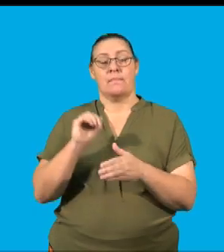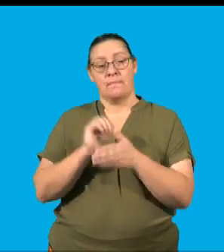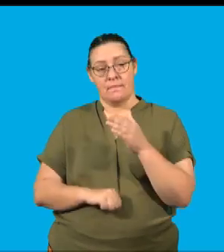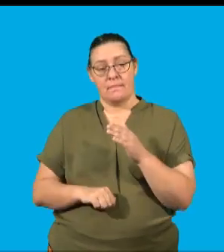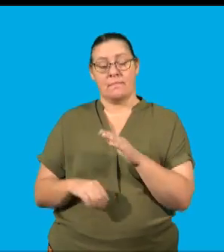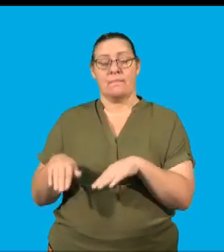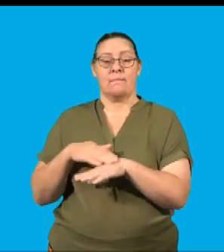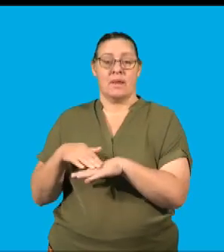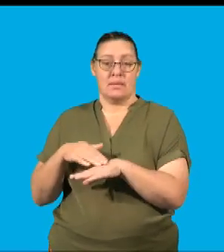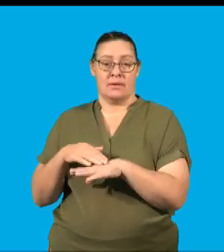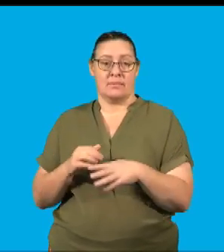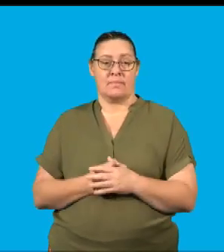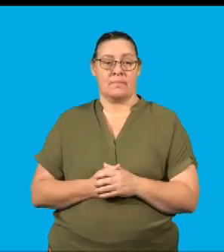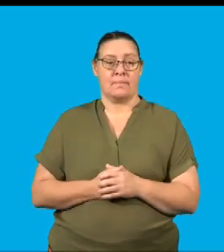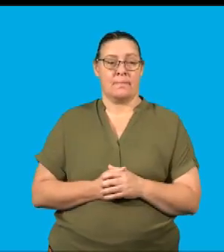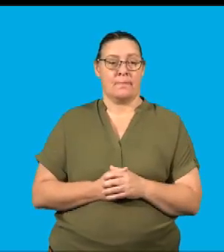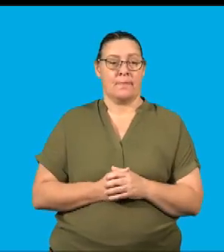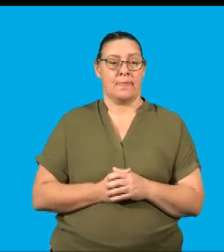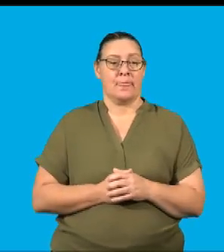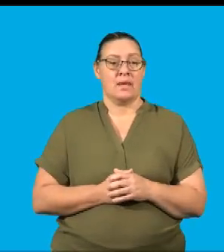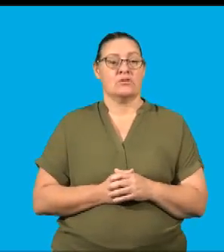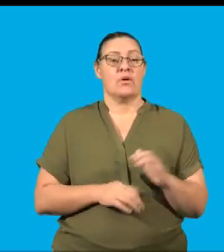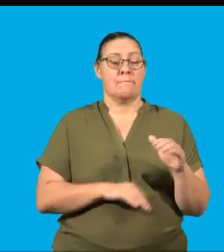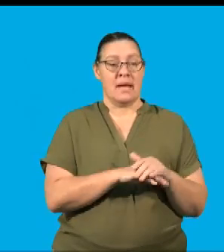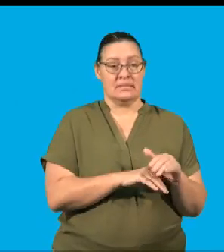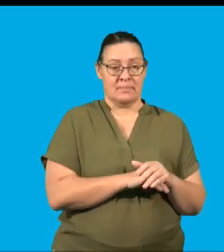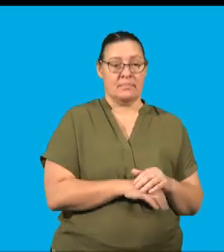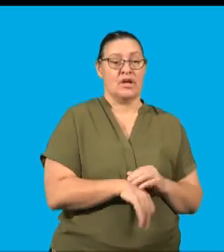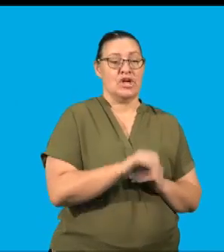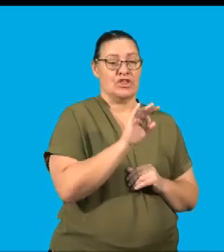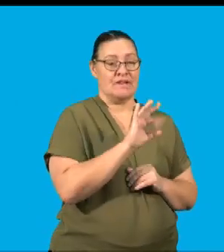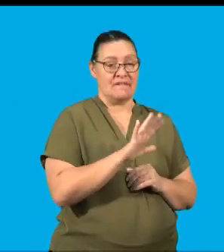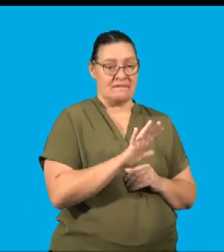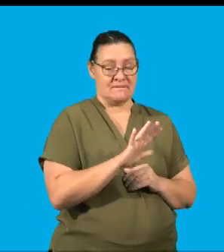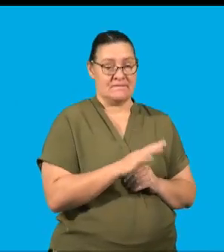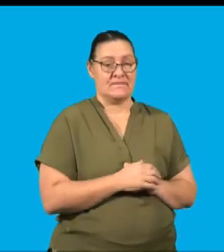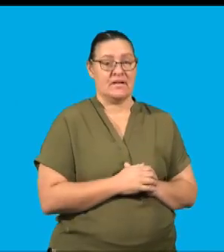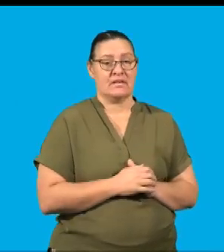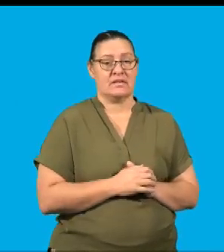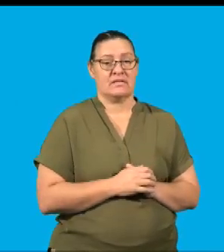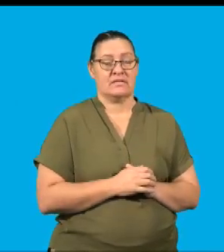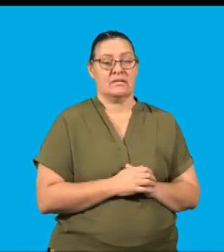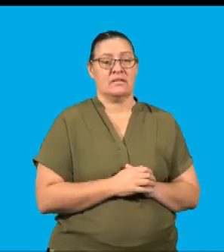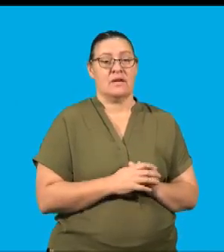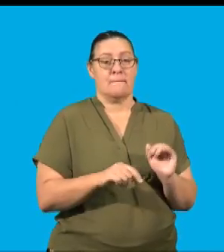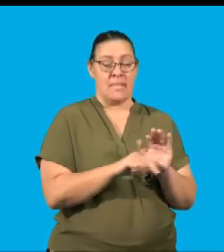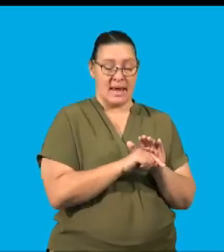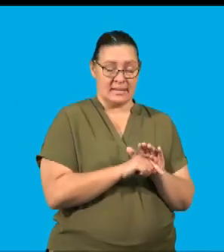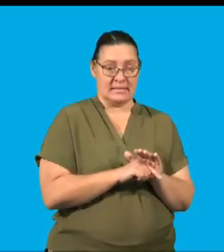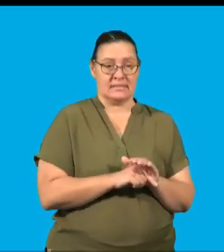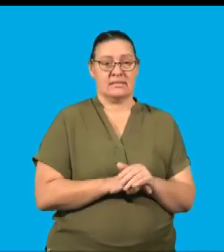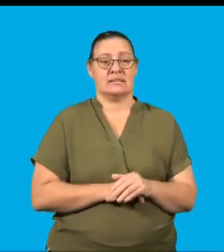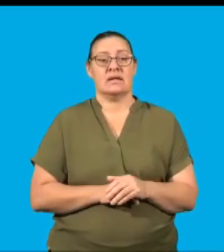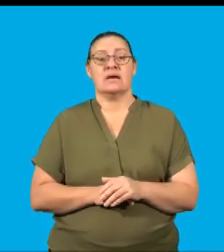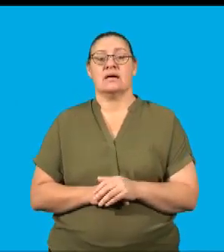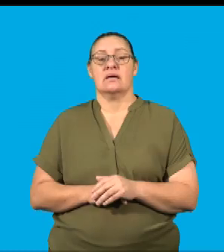minus minimum. So our maximum is what it is? It is 35. You'll say 35 minus, because